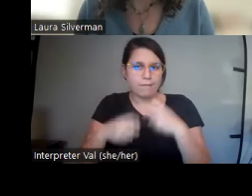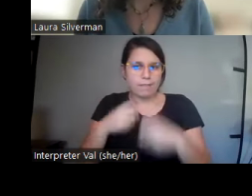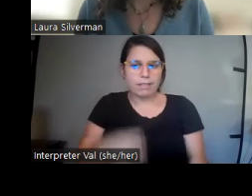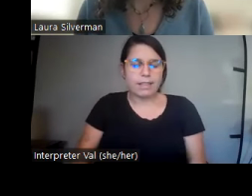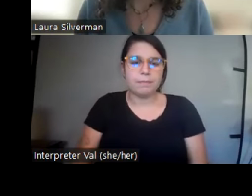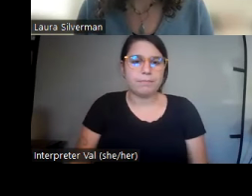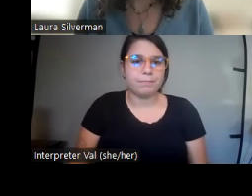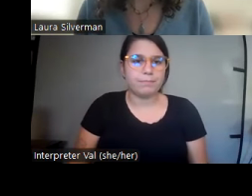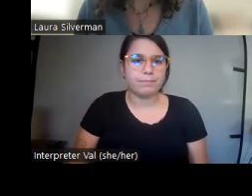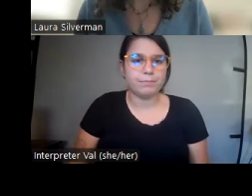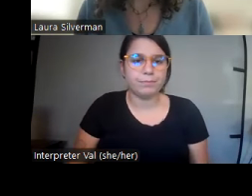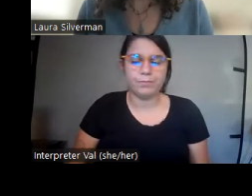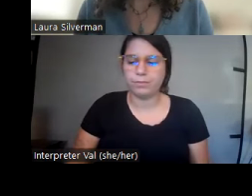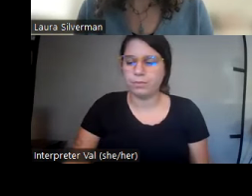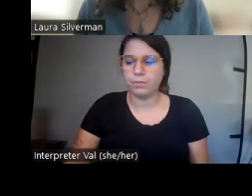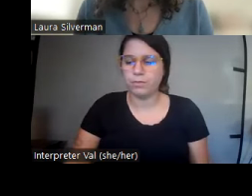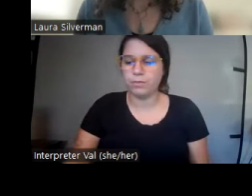polls.